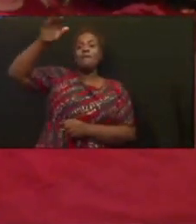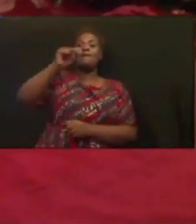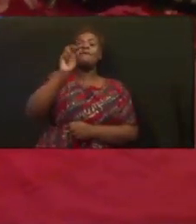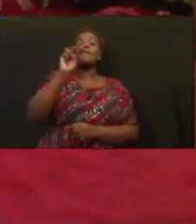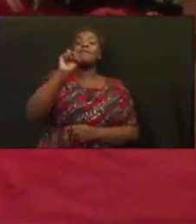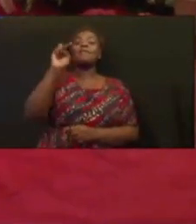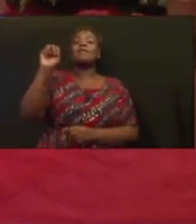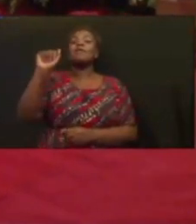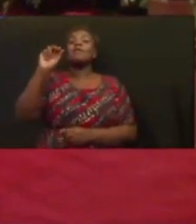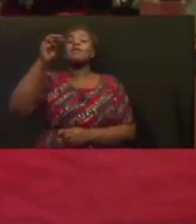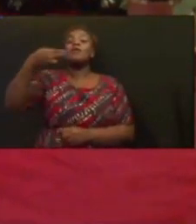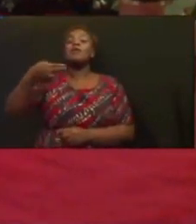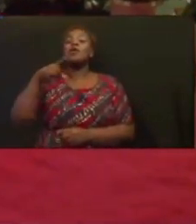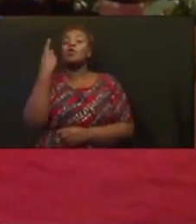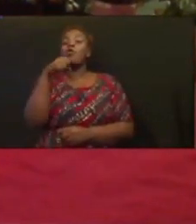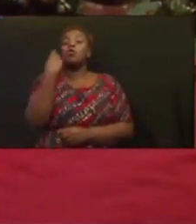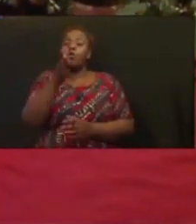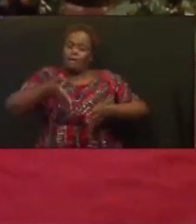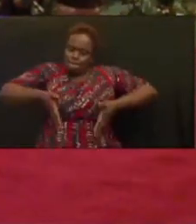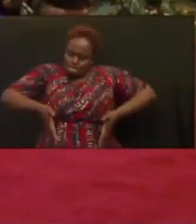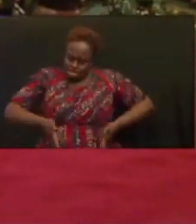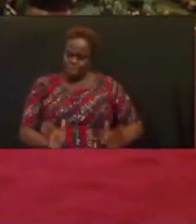prophetess to pray him to the earth.